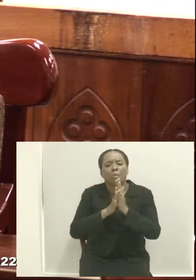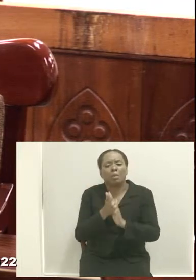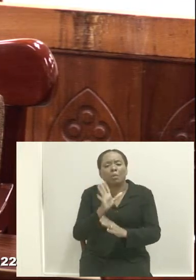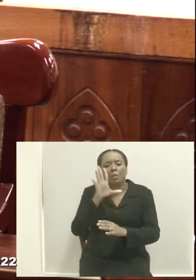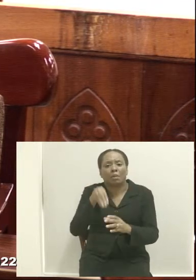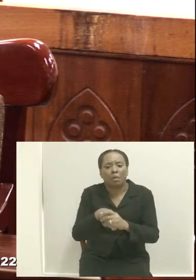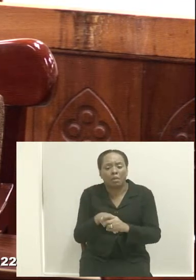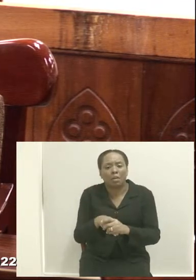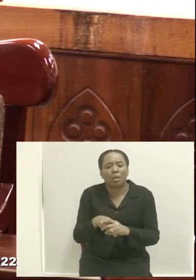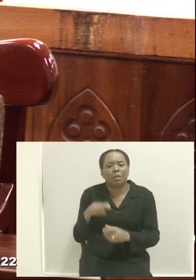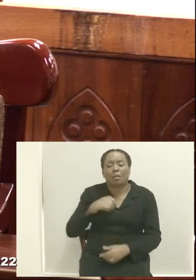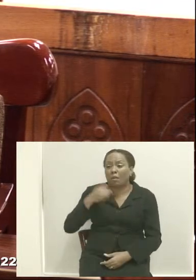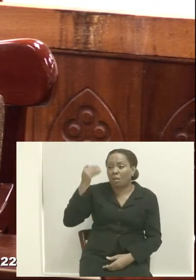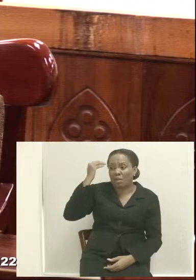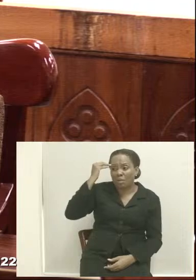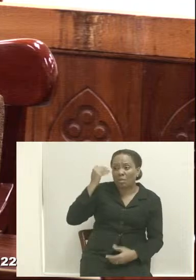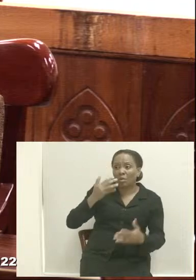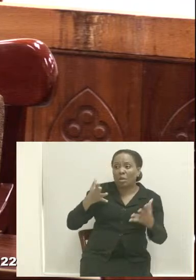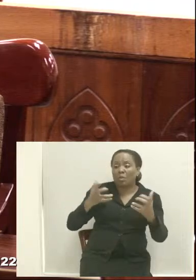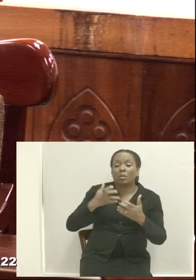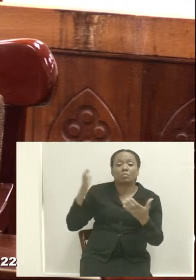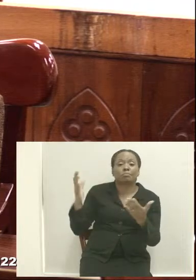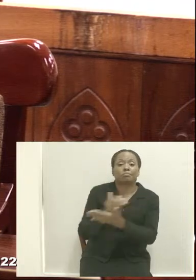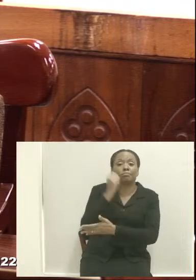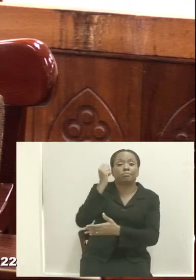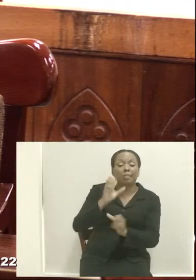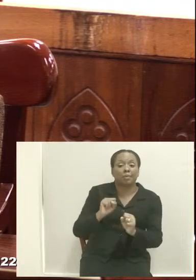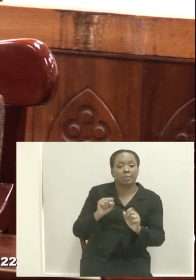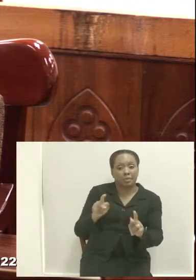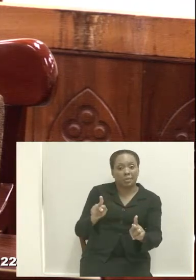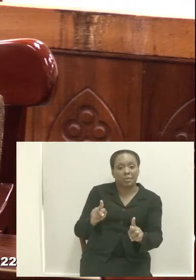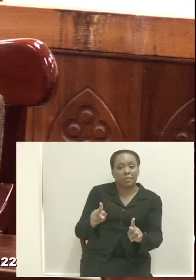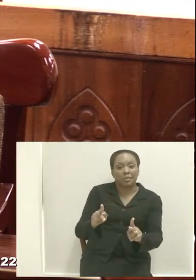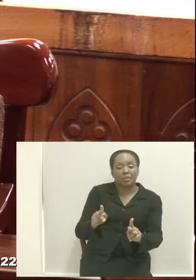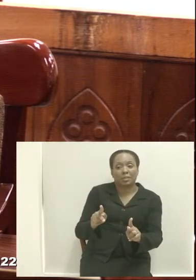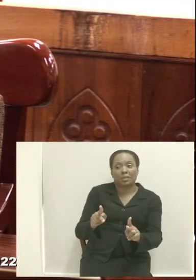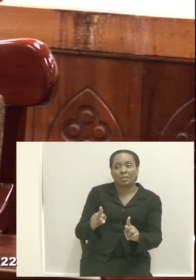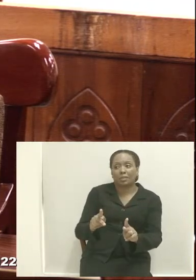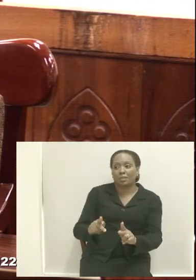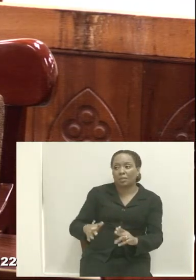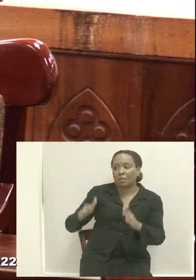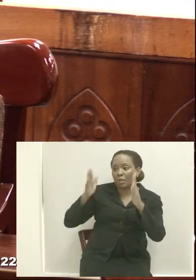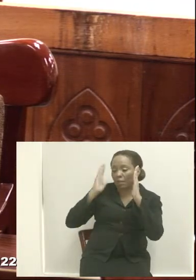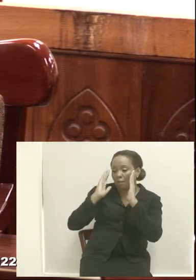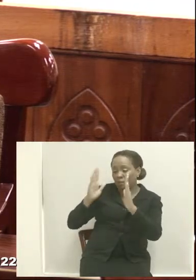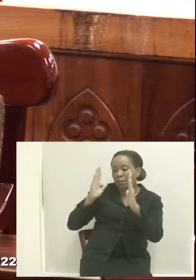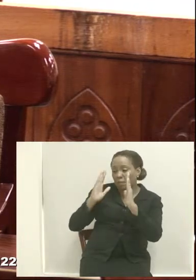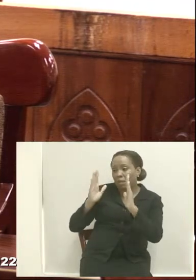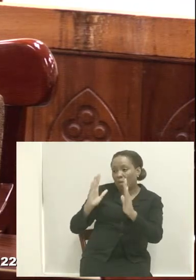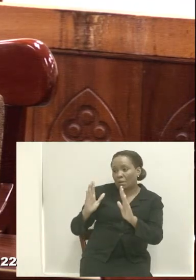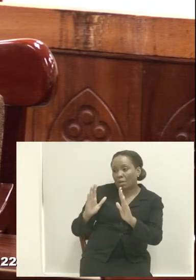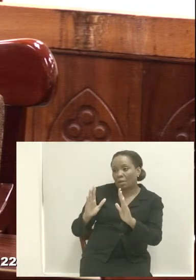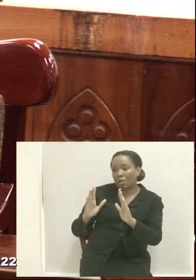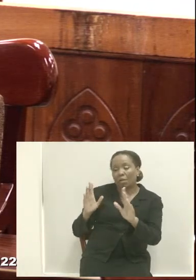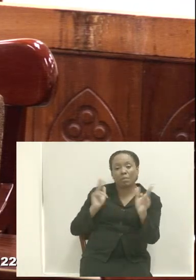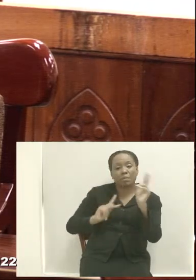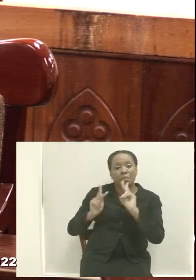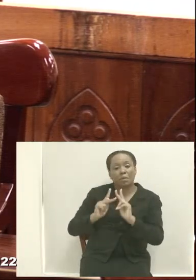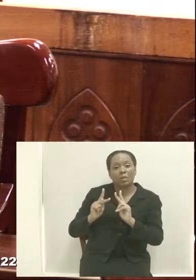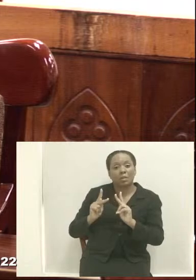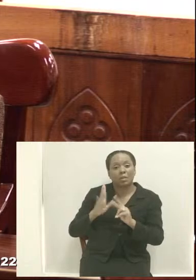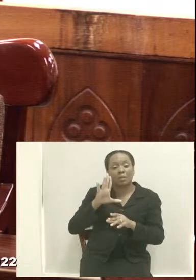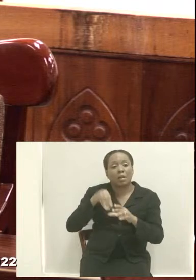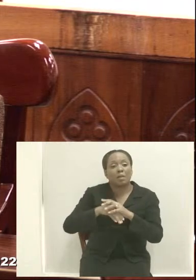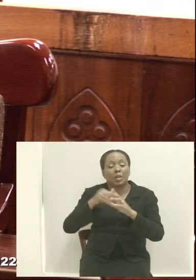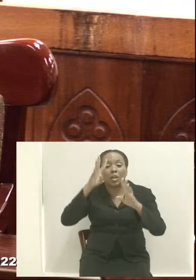Barbadians that the focus is on these persons as well, the creative industries. And when I say creative industries, I'm not only